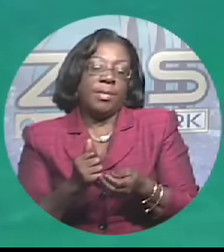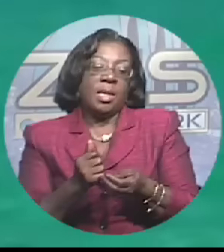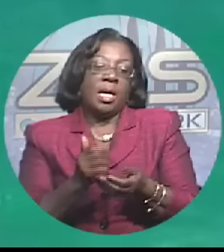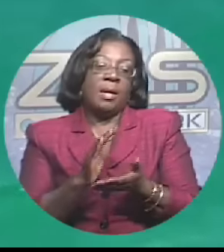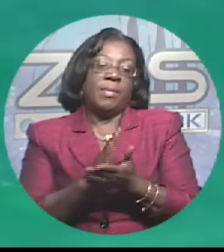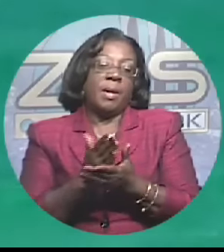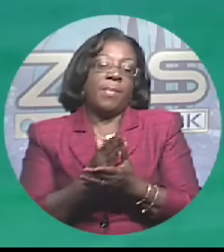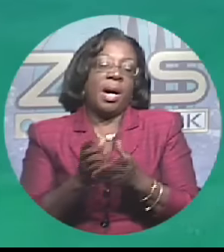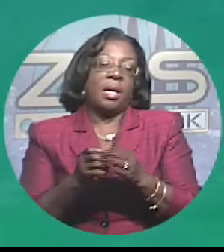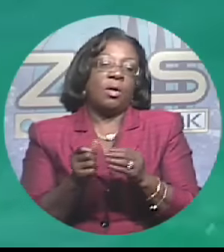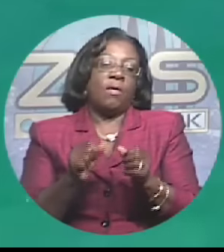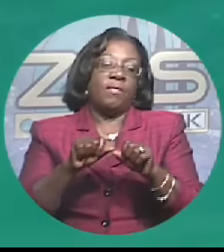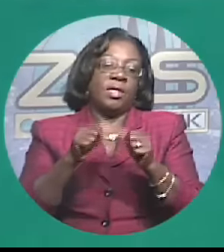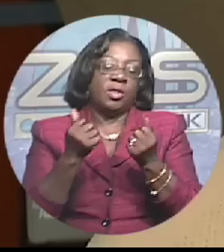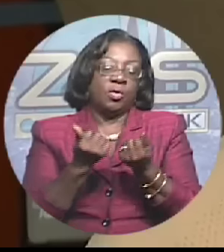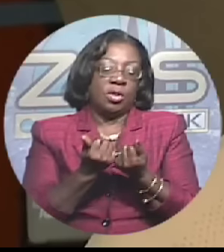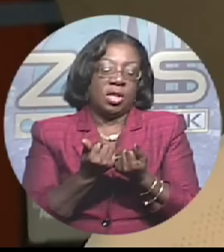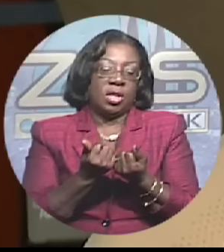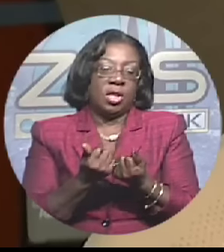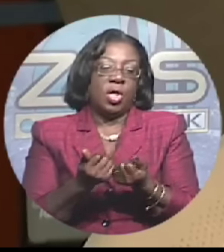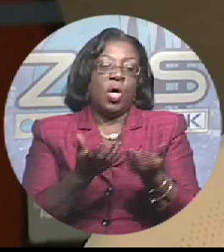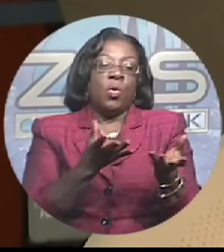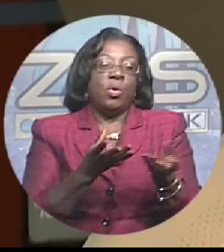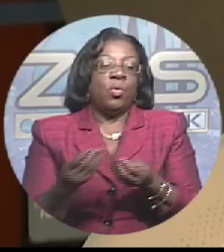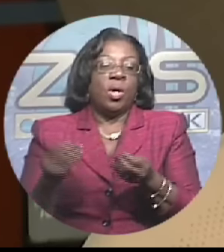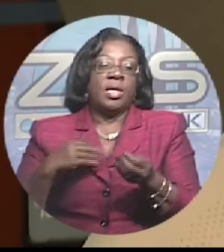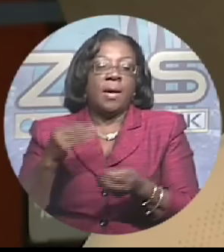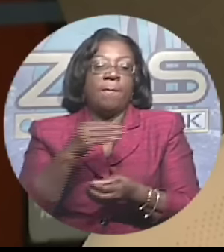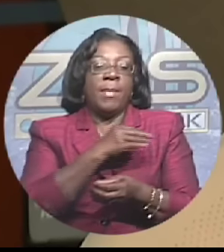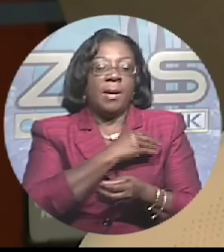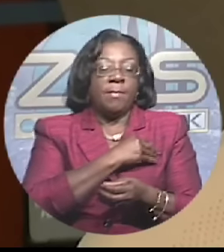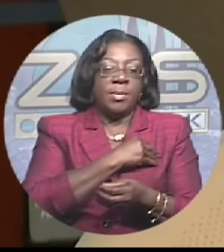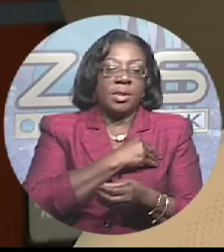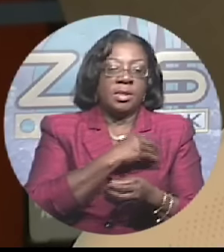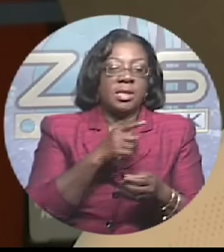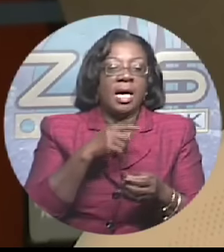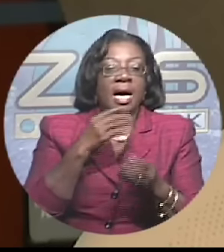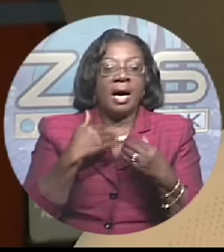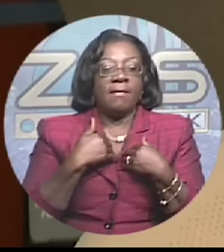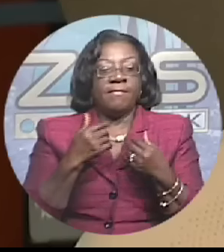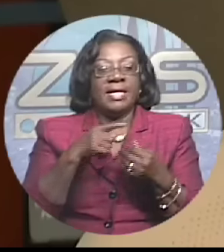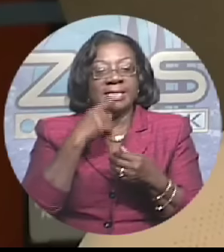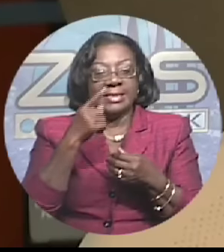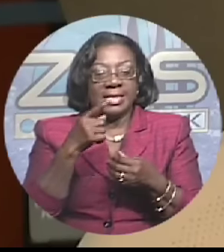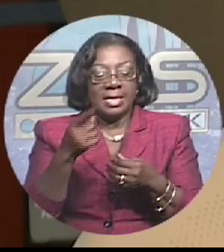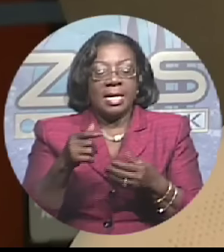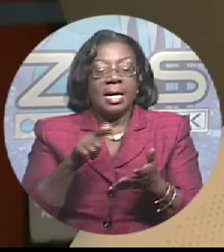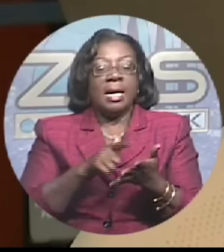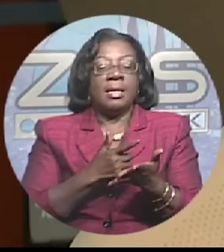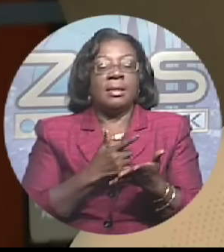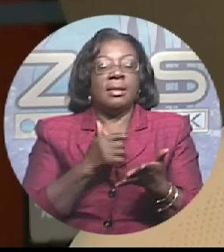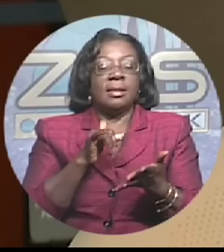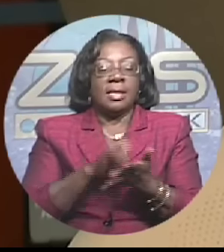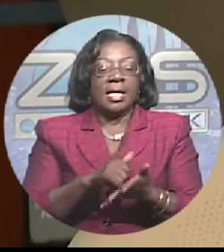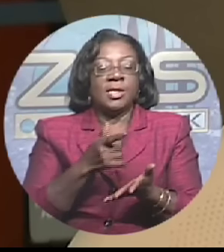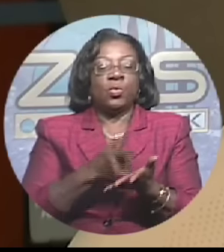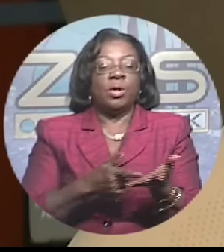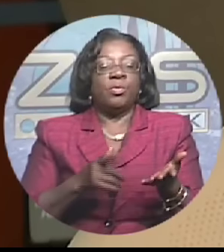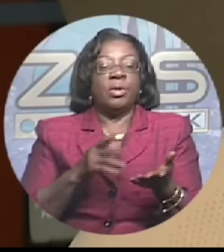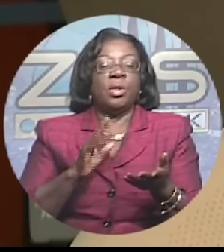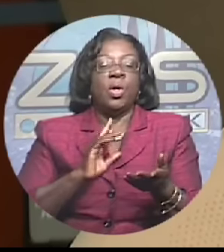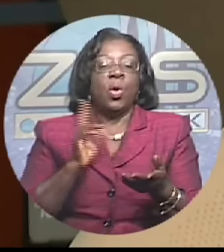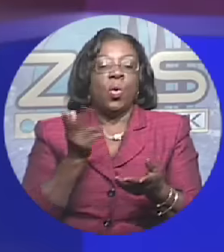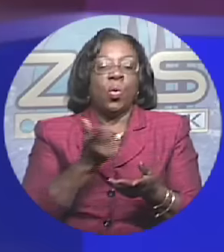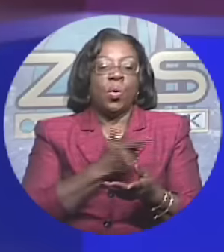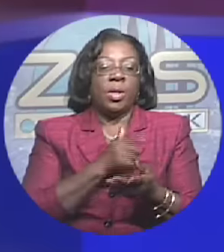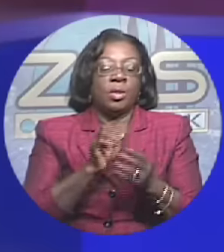to be a part of the association. We want the members to speak. We want the boat owners to have the say. And that's what we're going to do in order to push the club